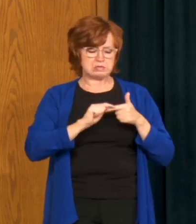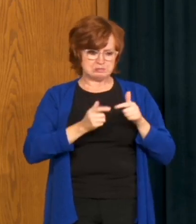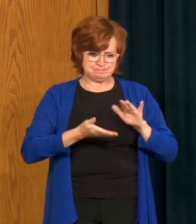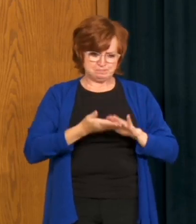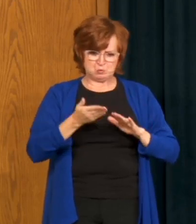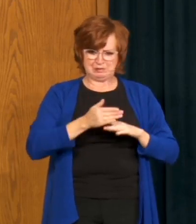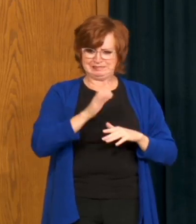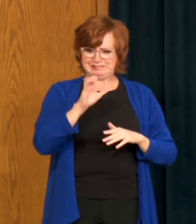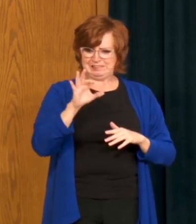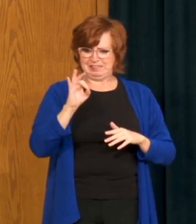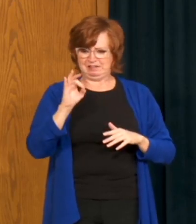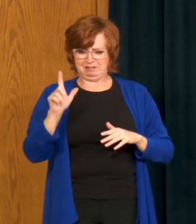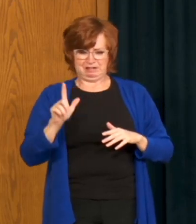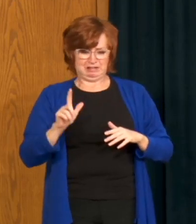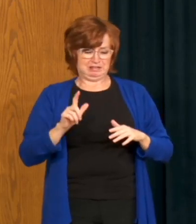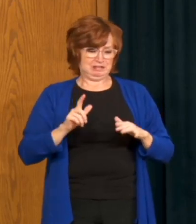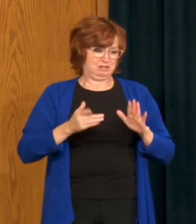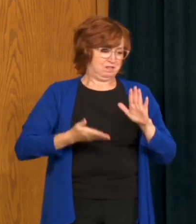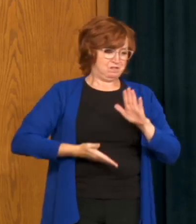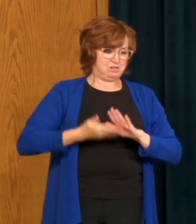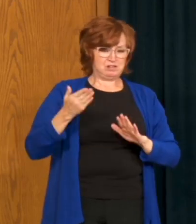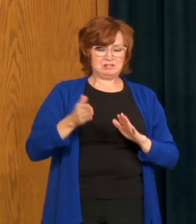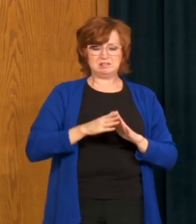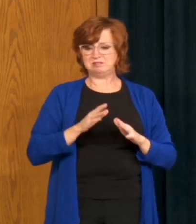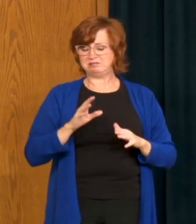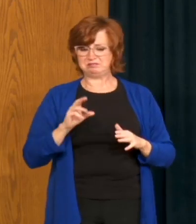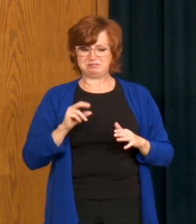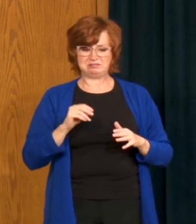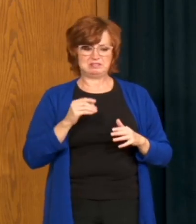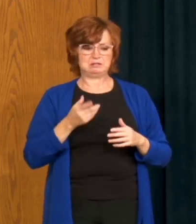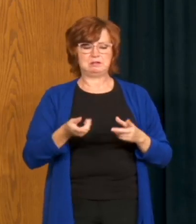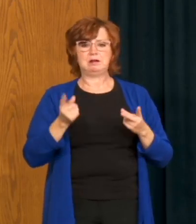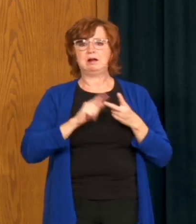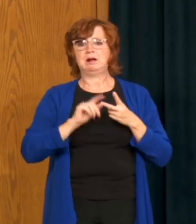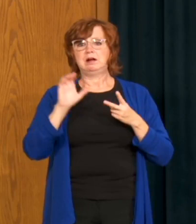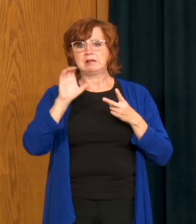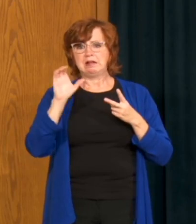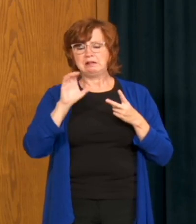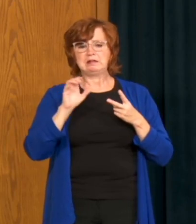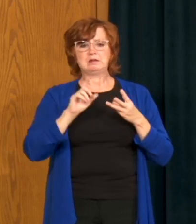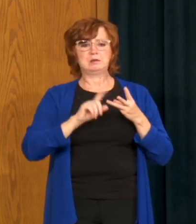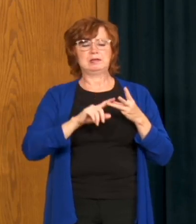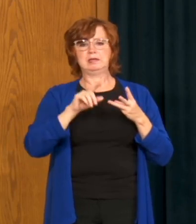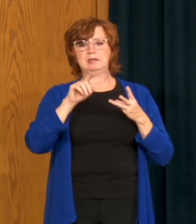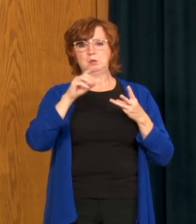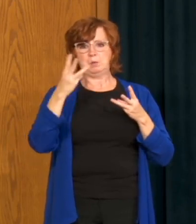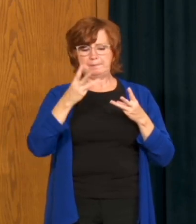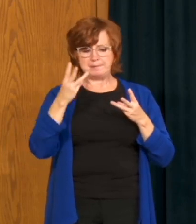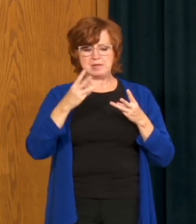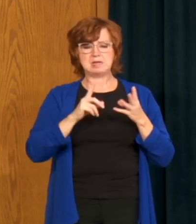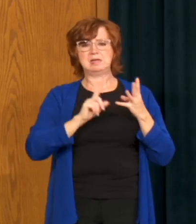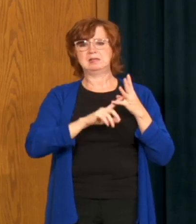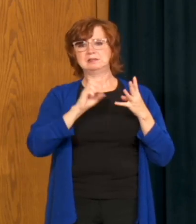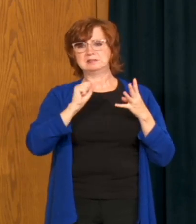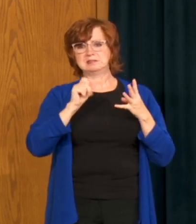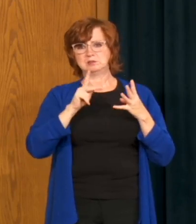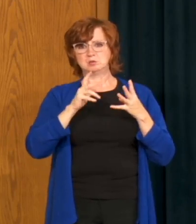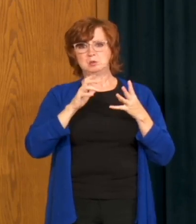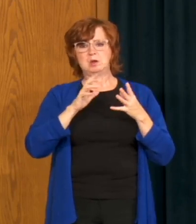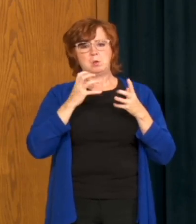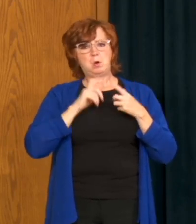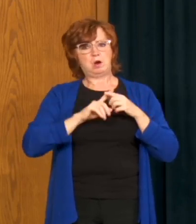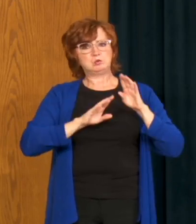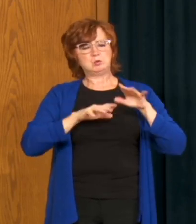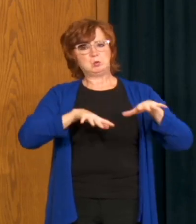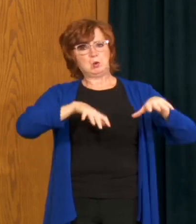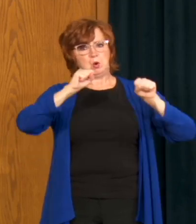degree of a season here this year. The Calgary Stampeders had put forward a bid, the Winnipeg Blue Bombers, and of course our Saskatchewan Roughriders, and And